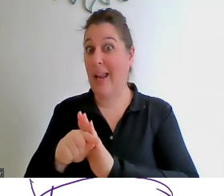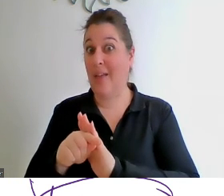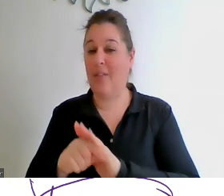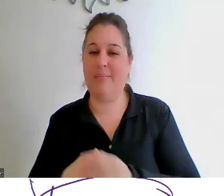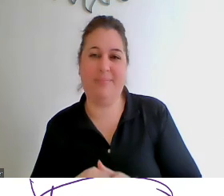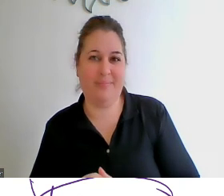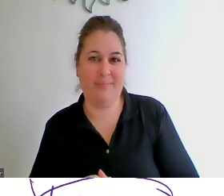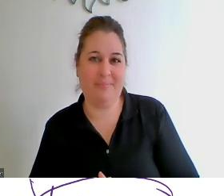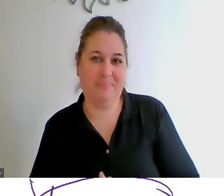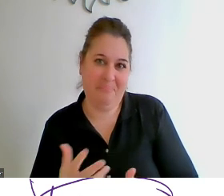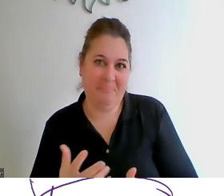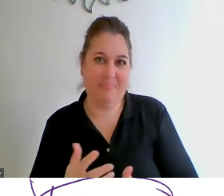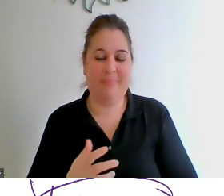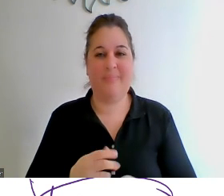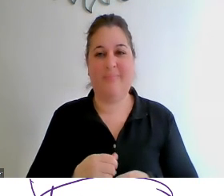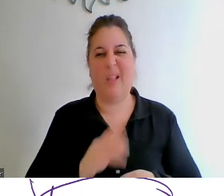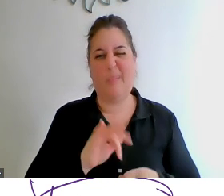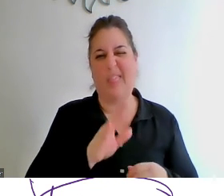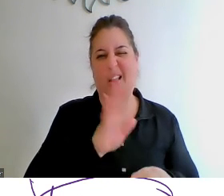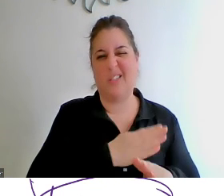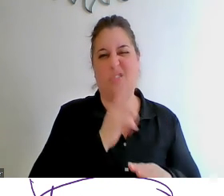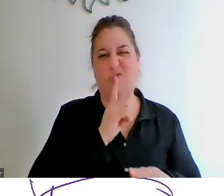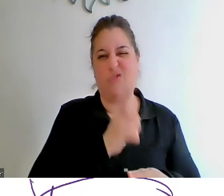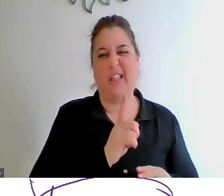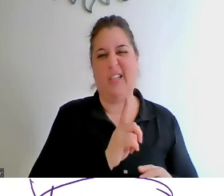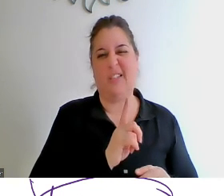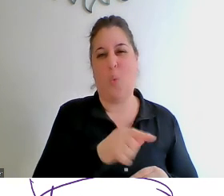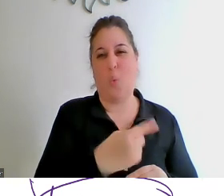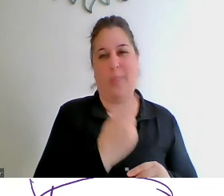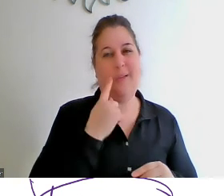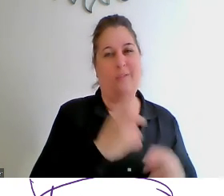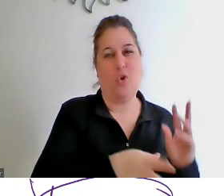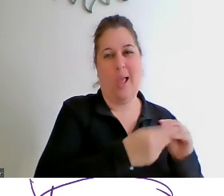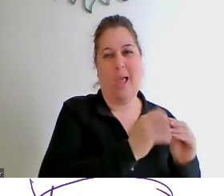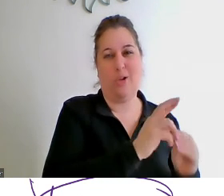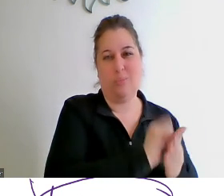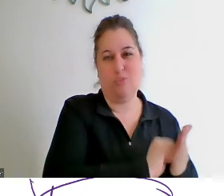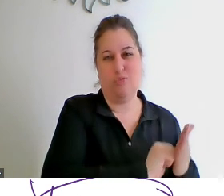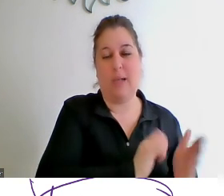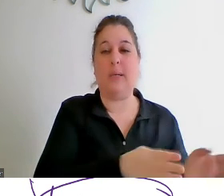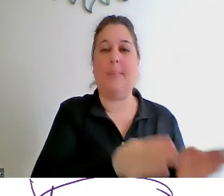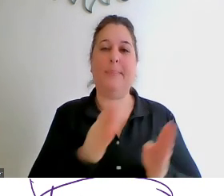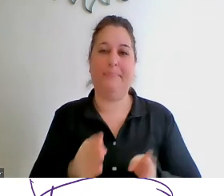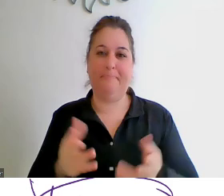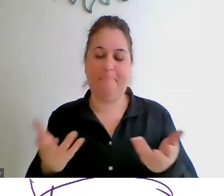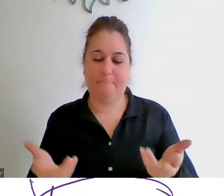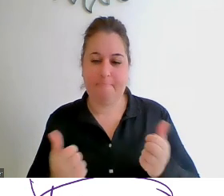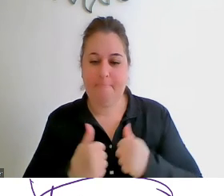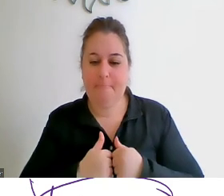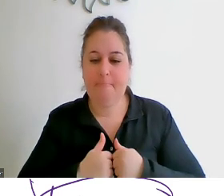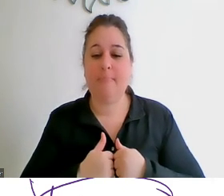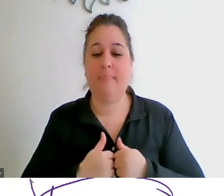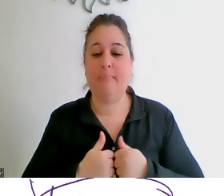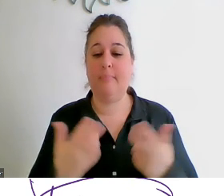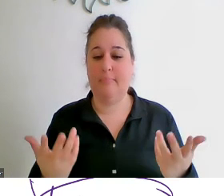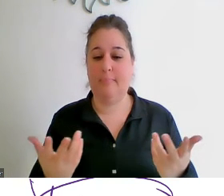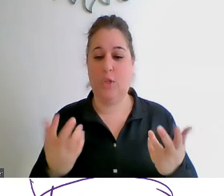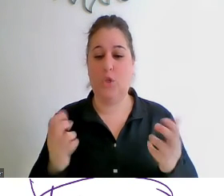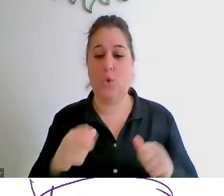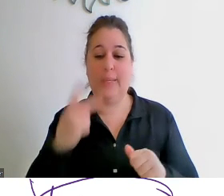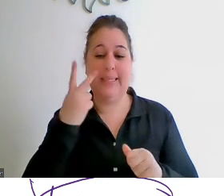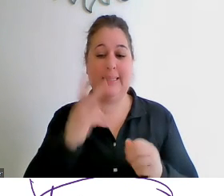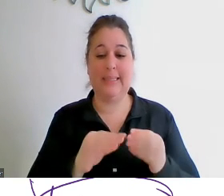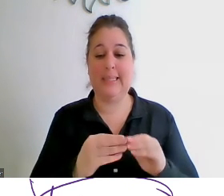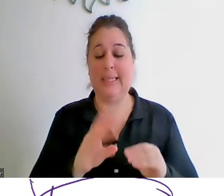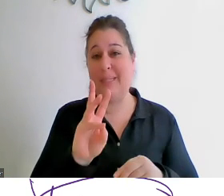song is supposed to just be for adding and subtracting. Okay, so a 3 times 4. 3 times 4 is